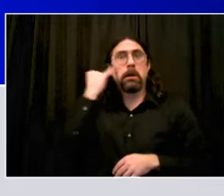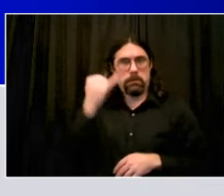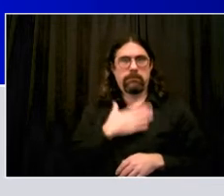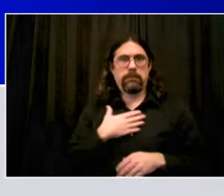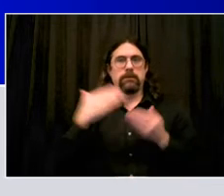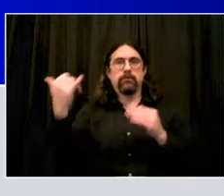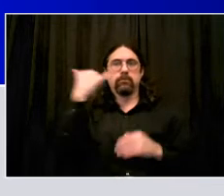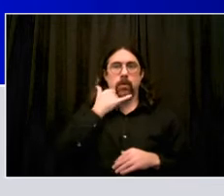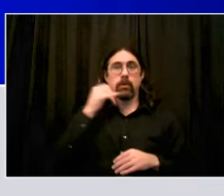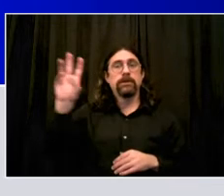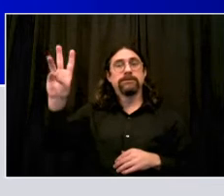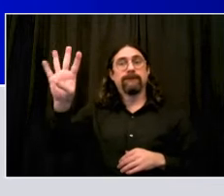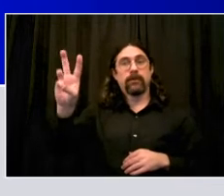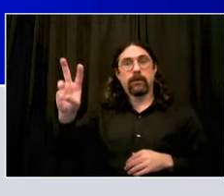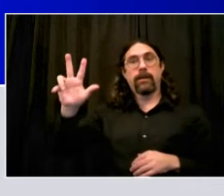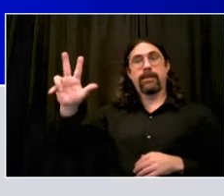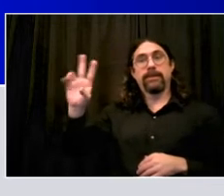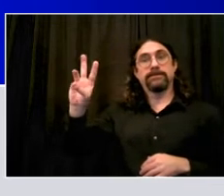646-363-6592 or visit